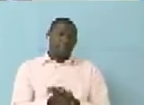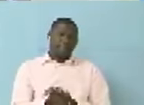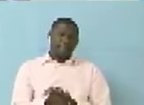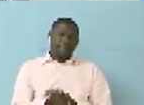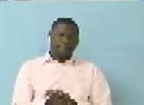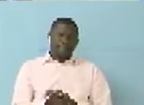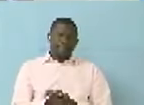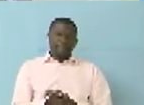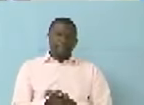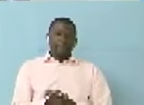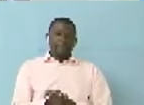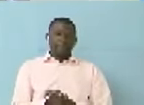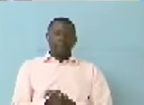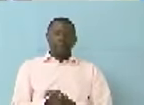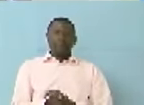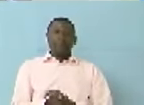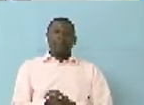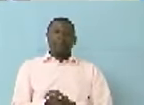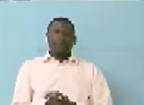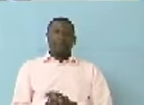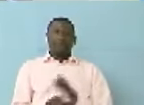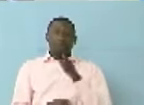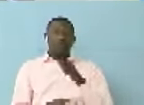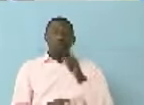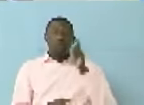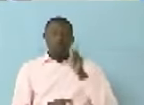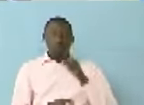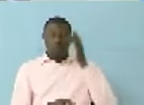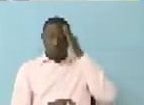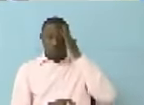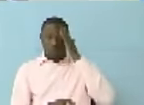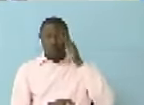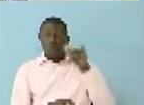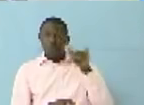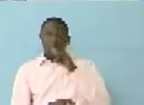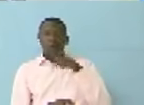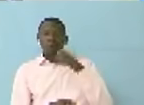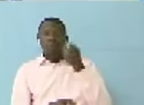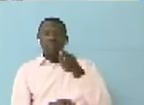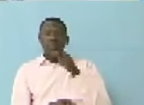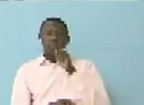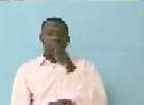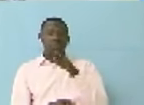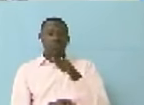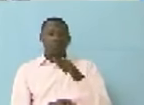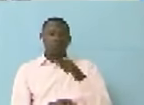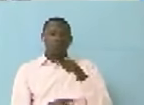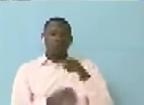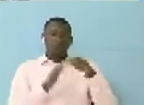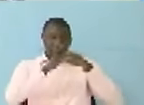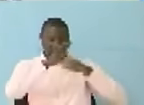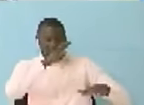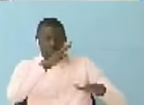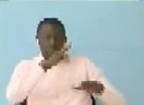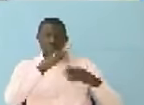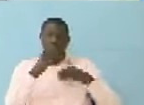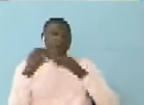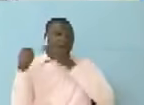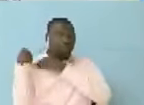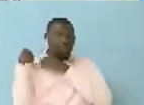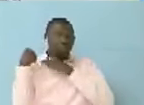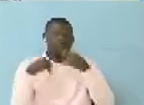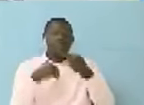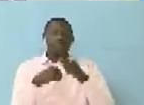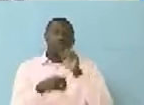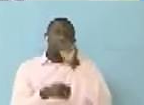nkono nyintamandro nkono. You should know which of your superiors should be responsible for your actions. Nyenna lona lakoi jumala